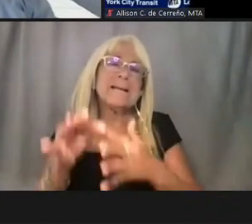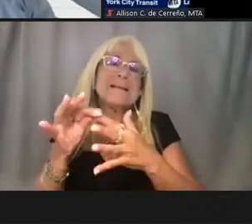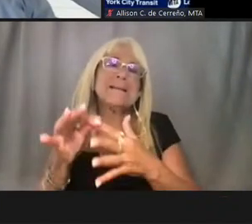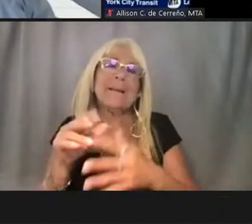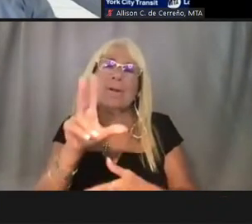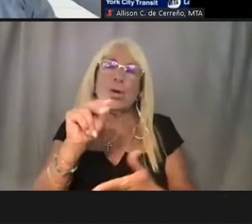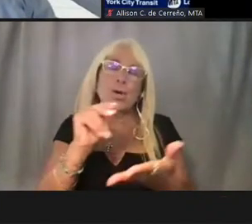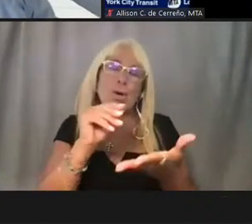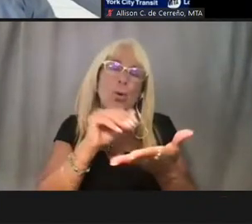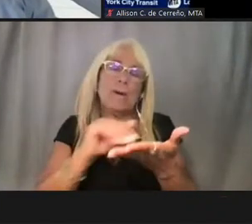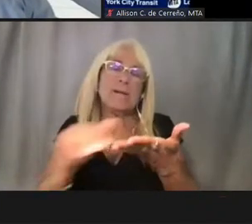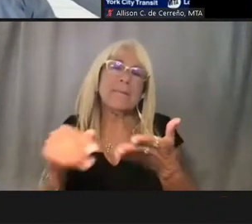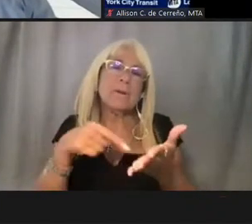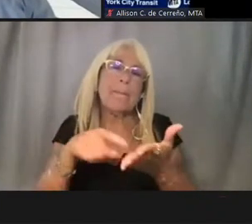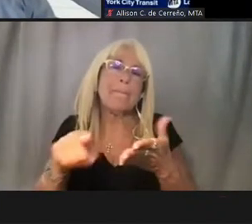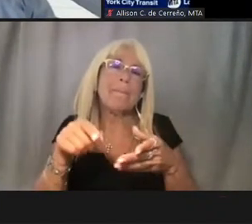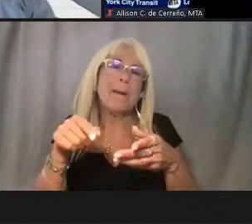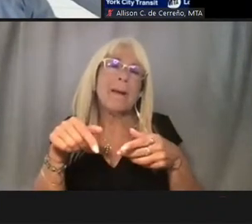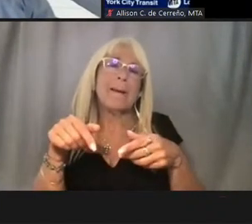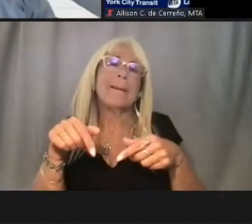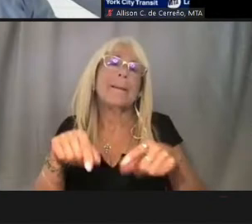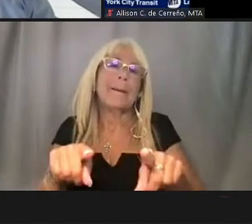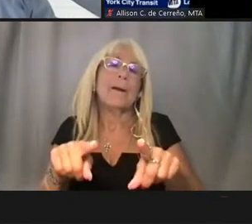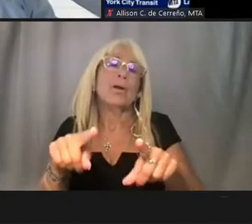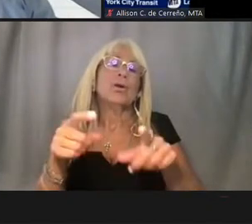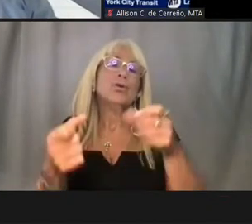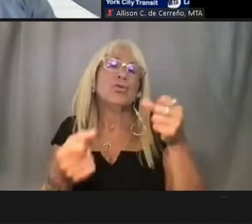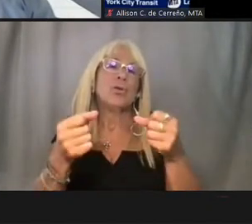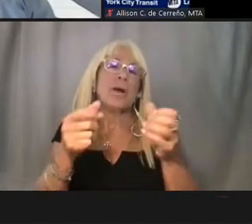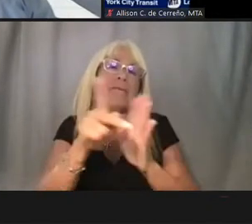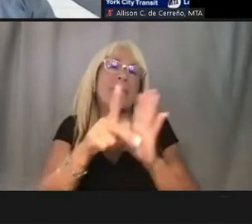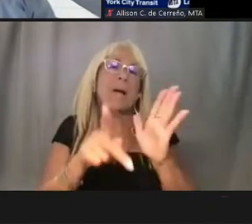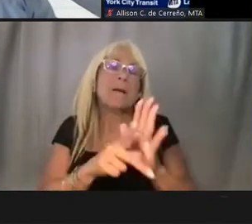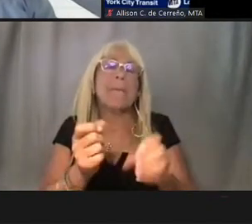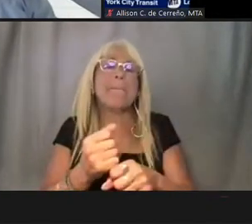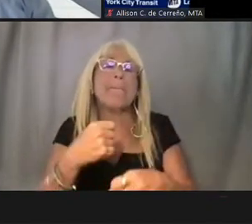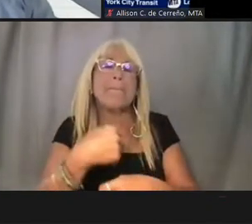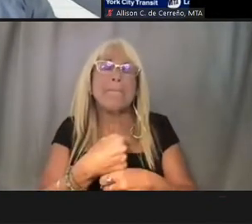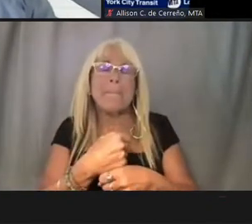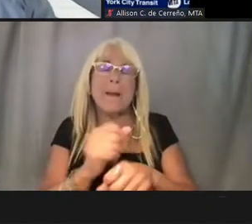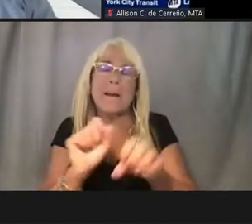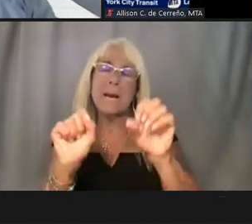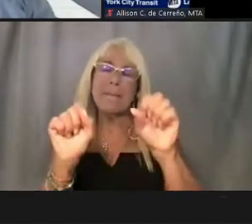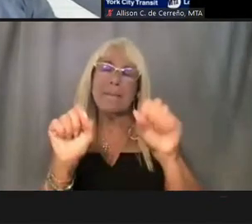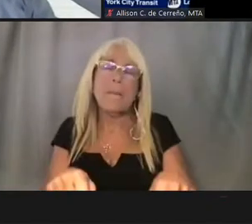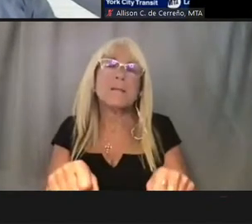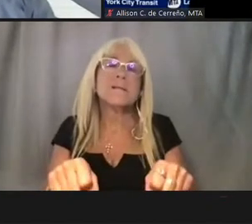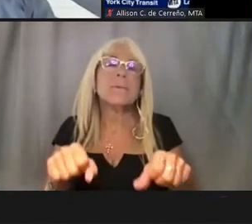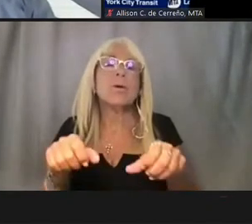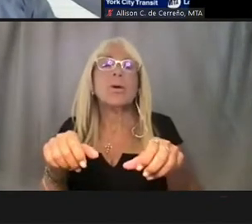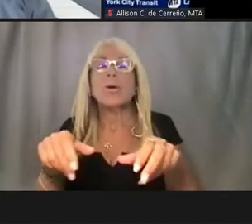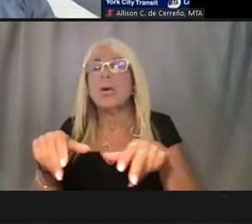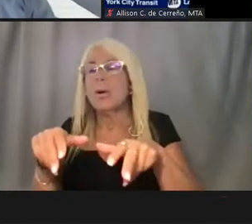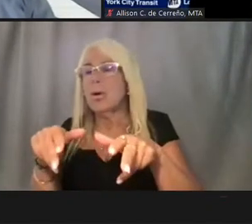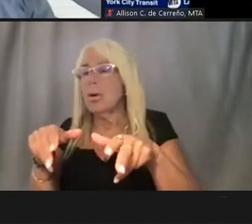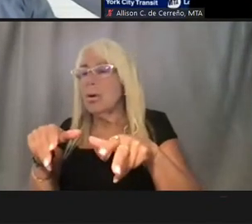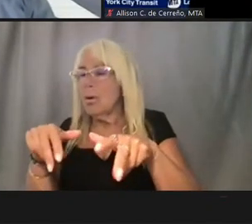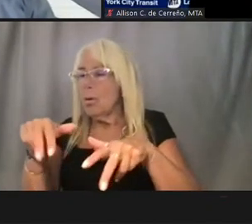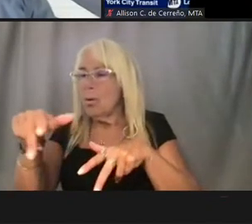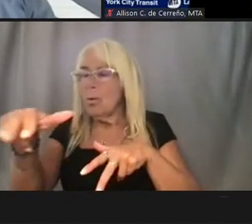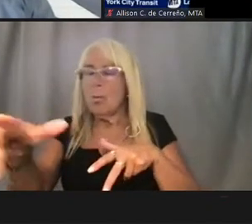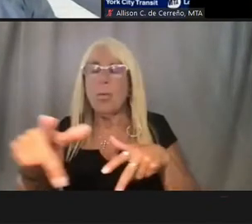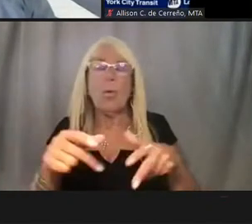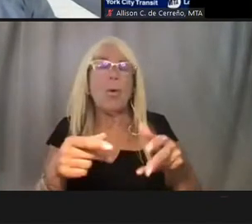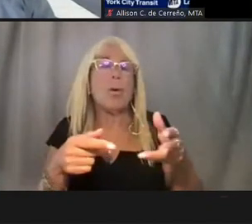as you drive policy please make it possible for New Yorkers to walk along streets where the heat honking and air pollution thrown off by